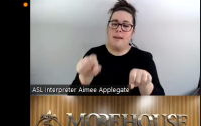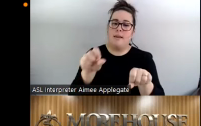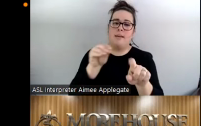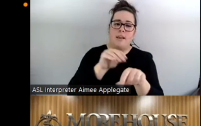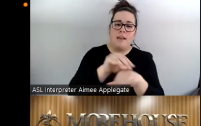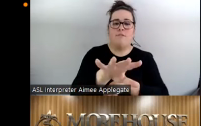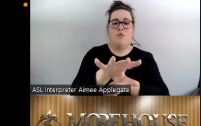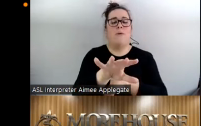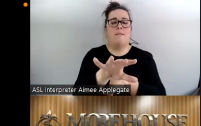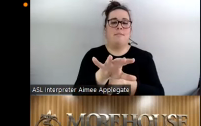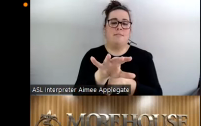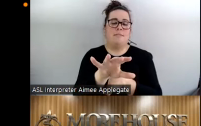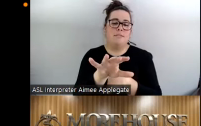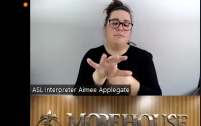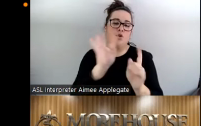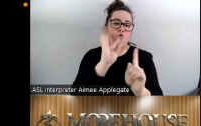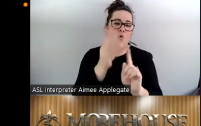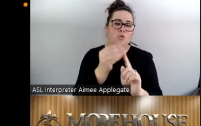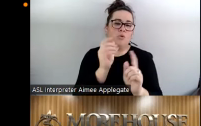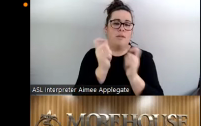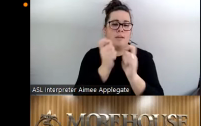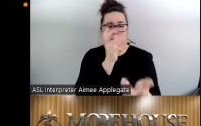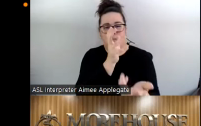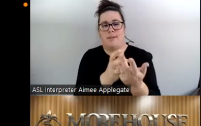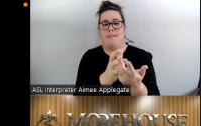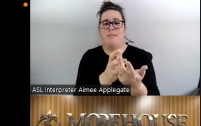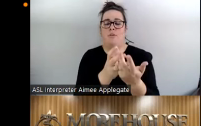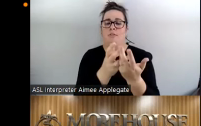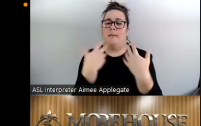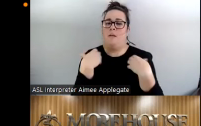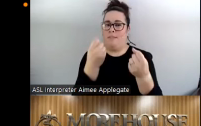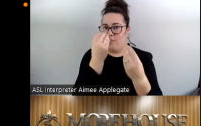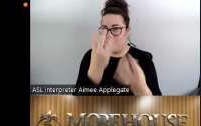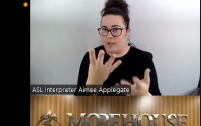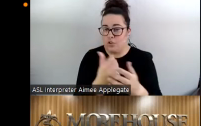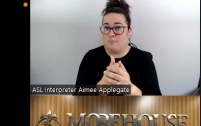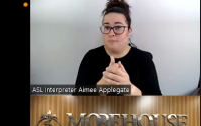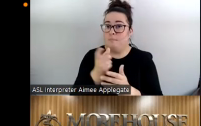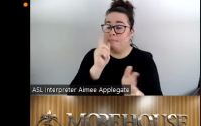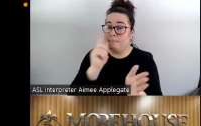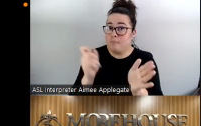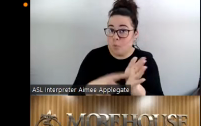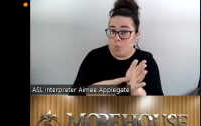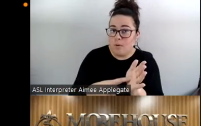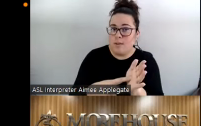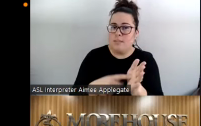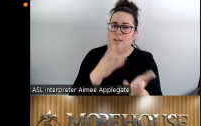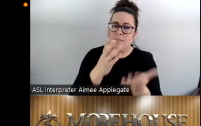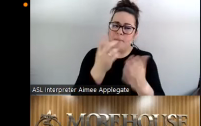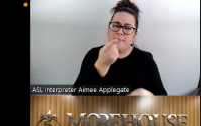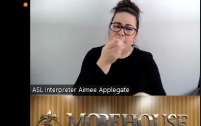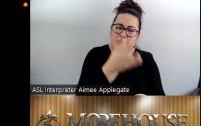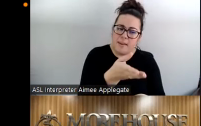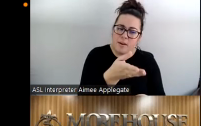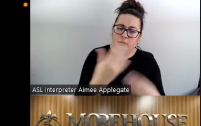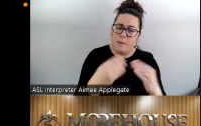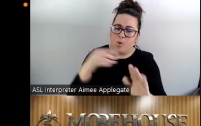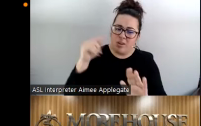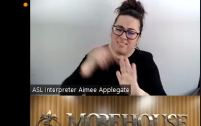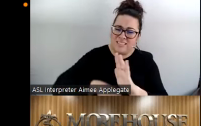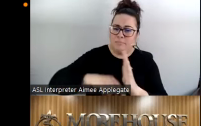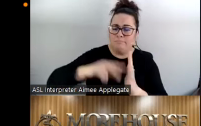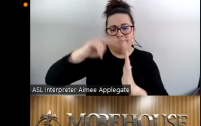notice here, some interesting, kind of like it provided something, okay, there might be something here. But if you really look deeply, it's